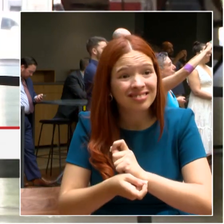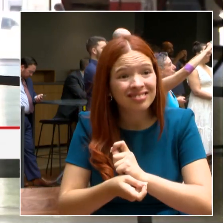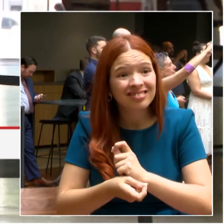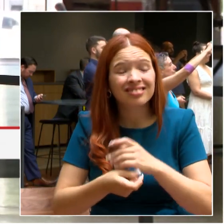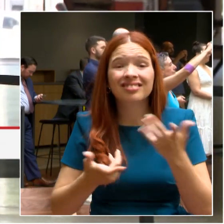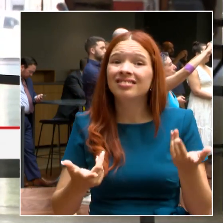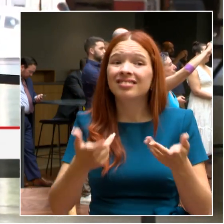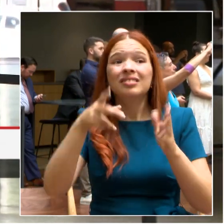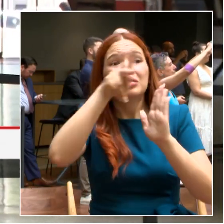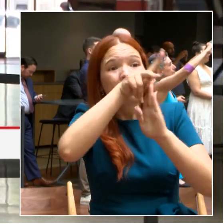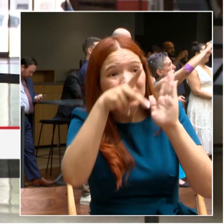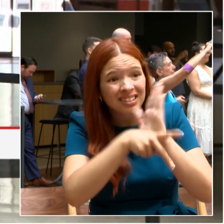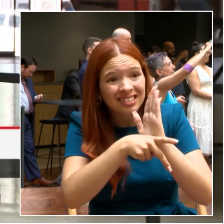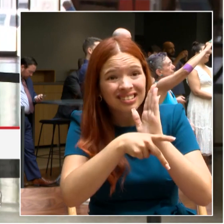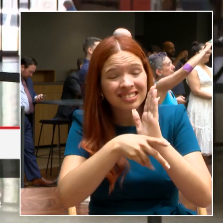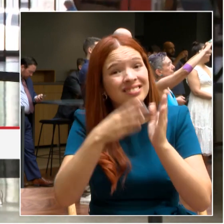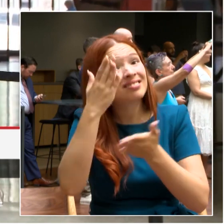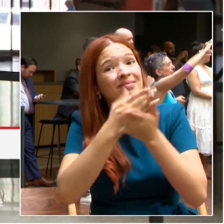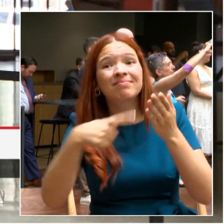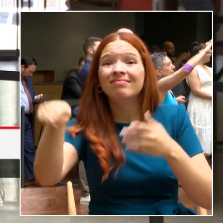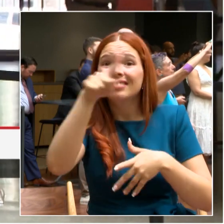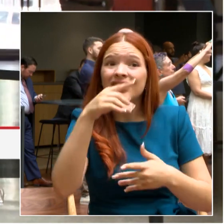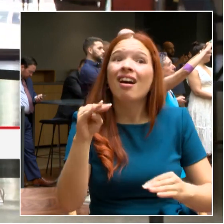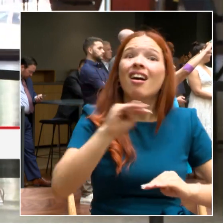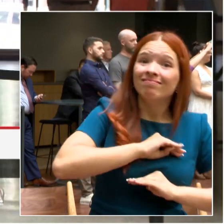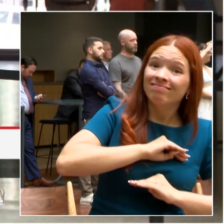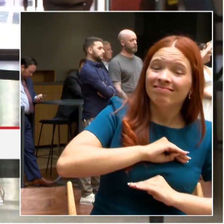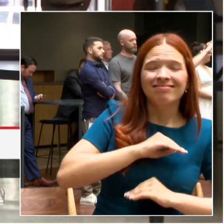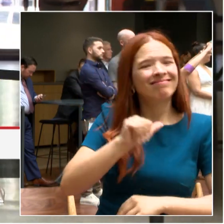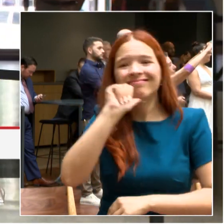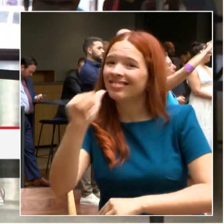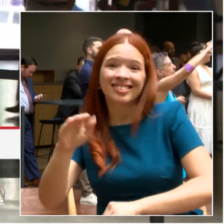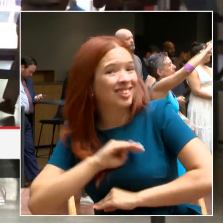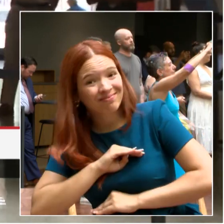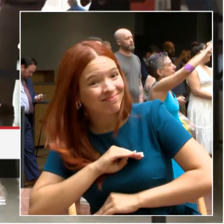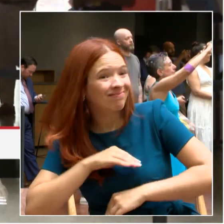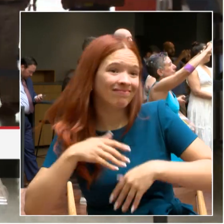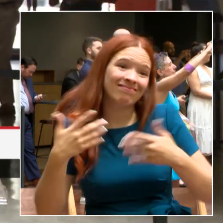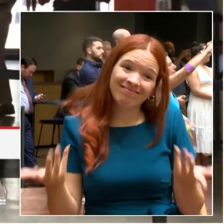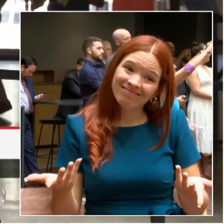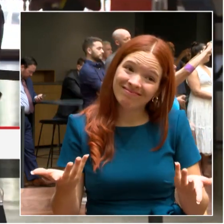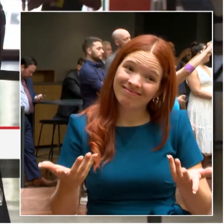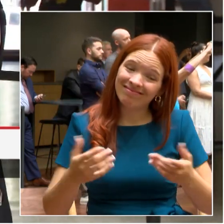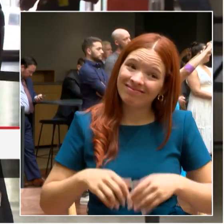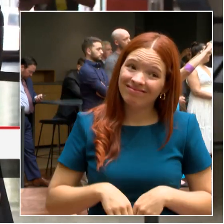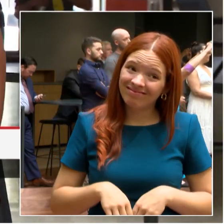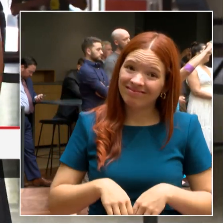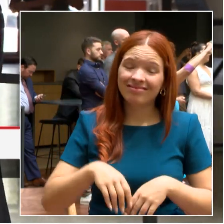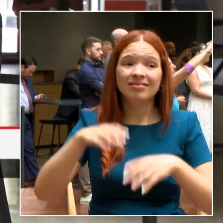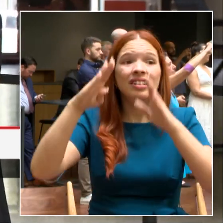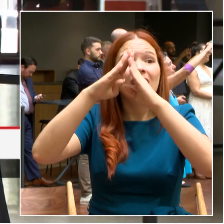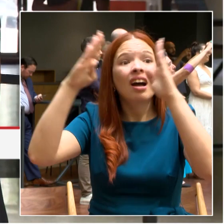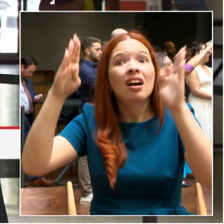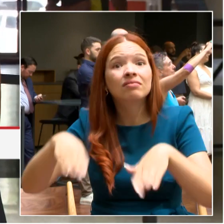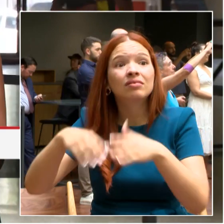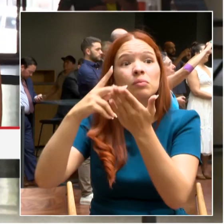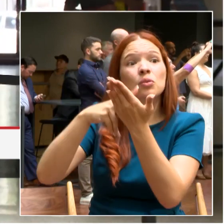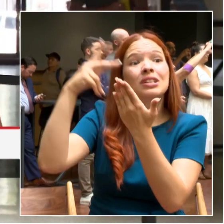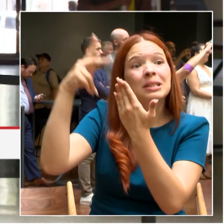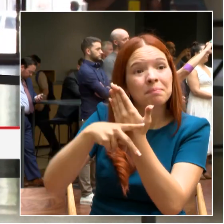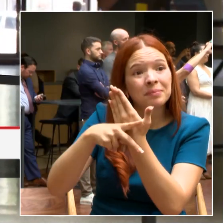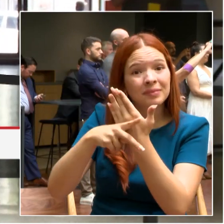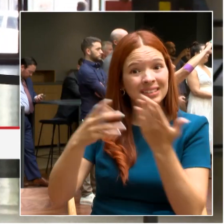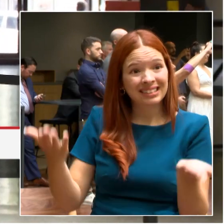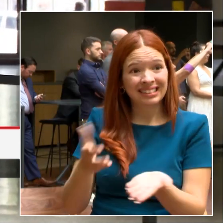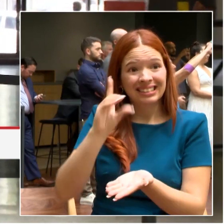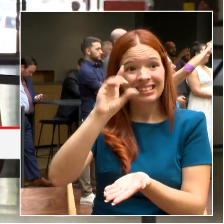what Housing in Downtown has done for DC. It's going to allow us to change that